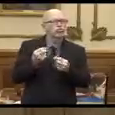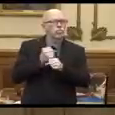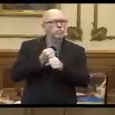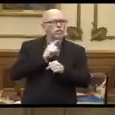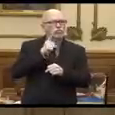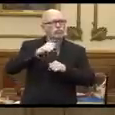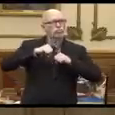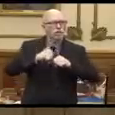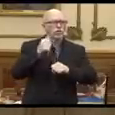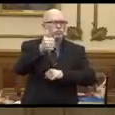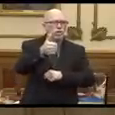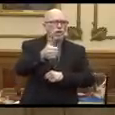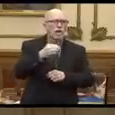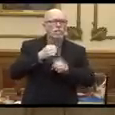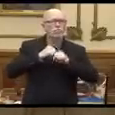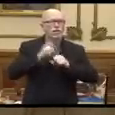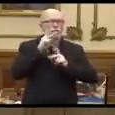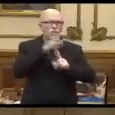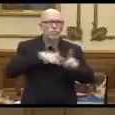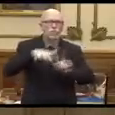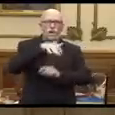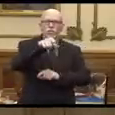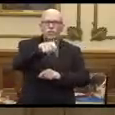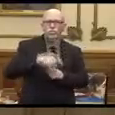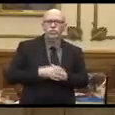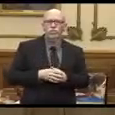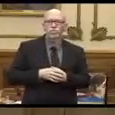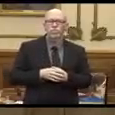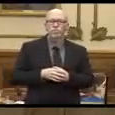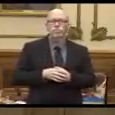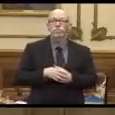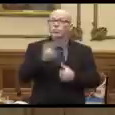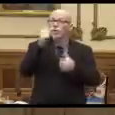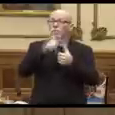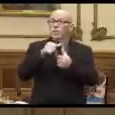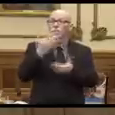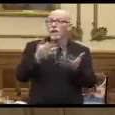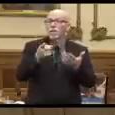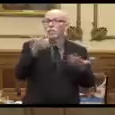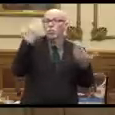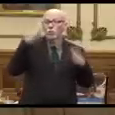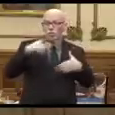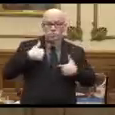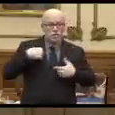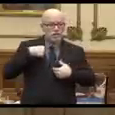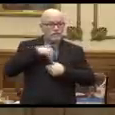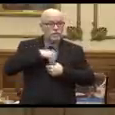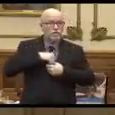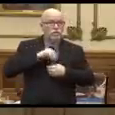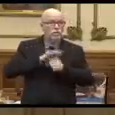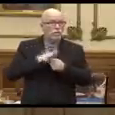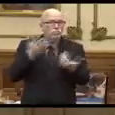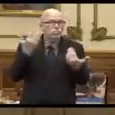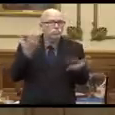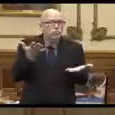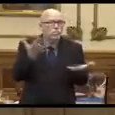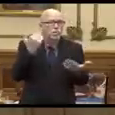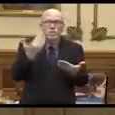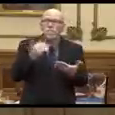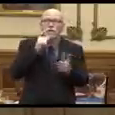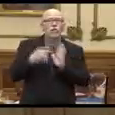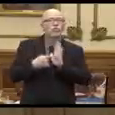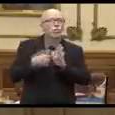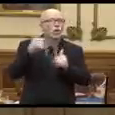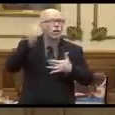you protect yourself and those around you. Remember, you might not know that you have COVID-19 because you may have no